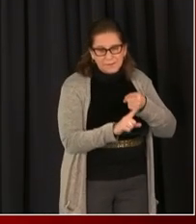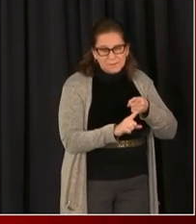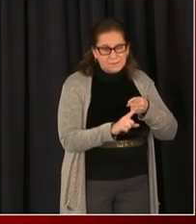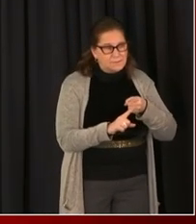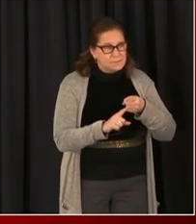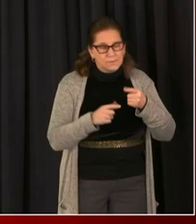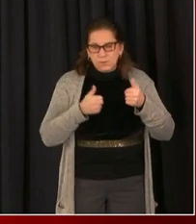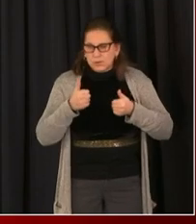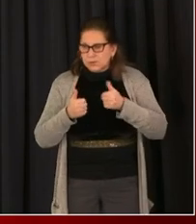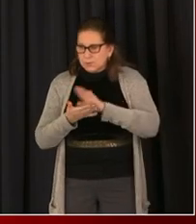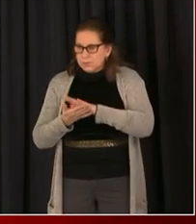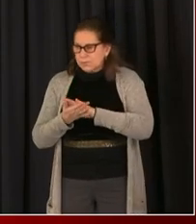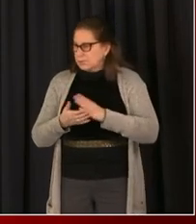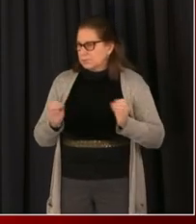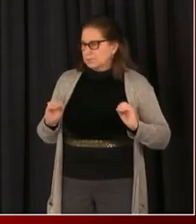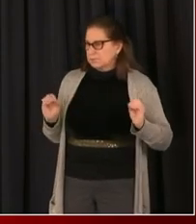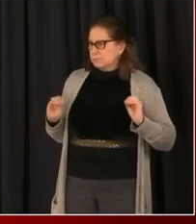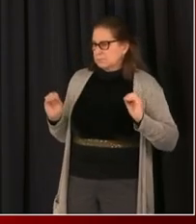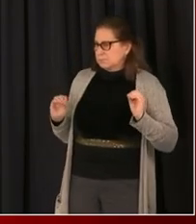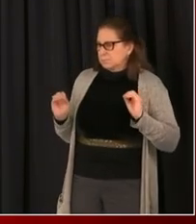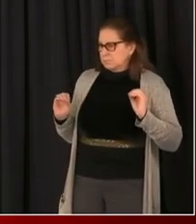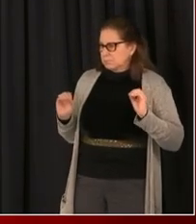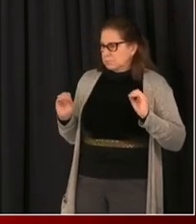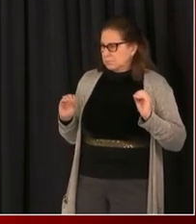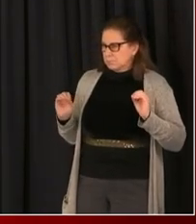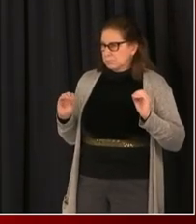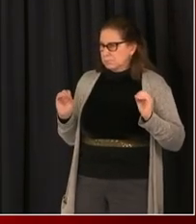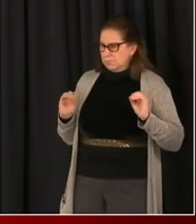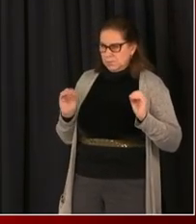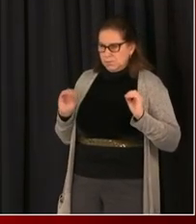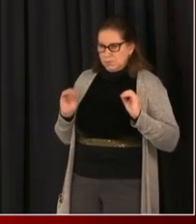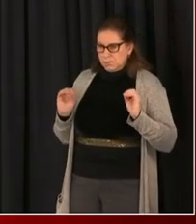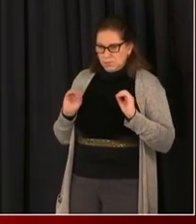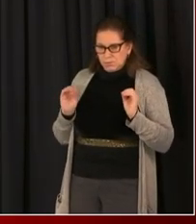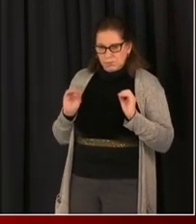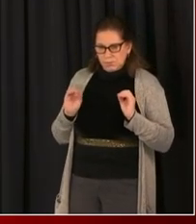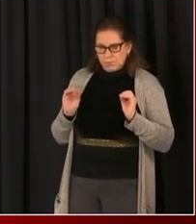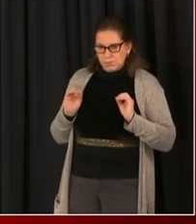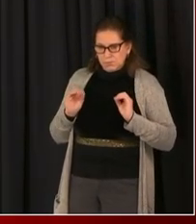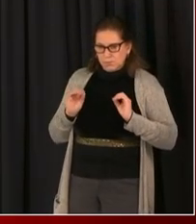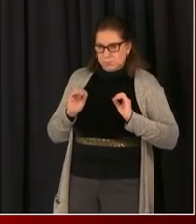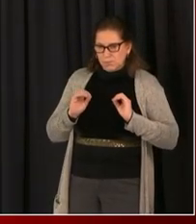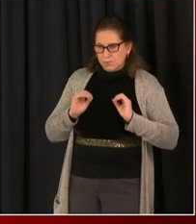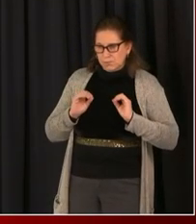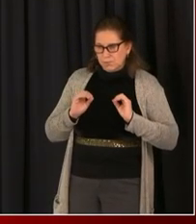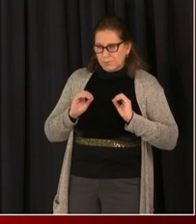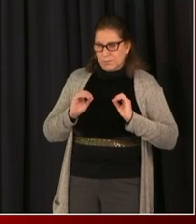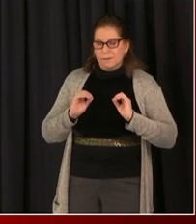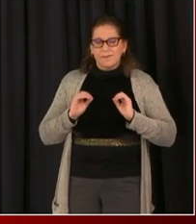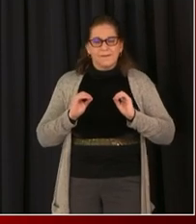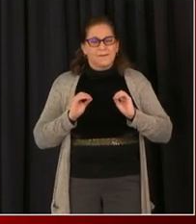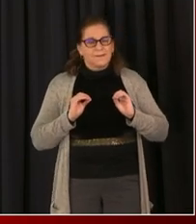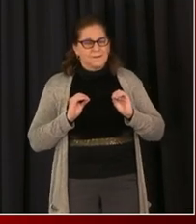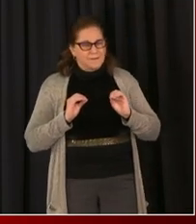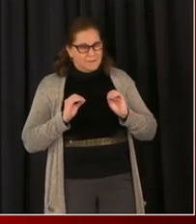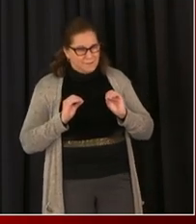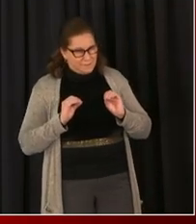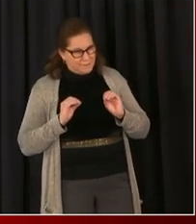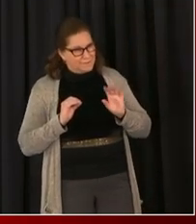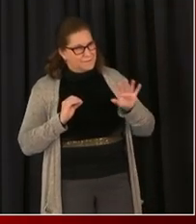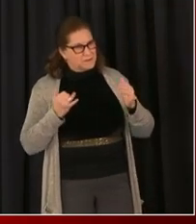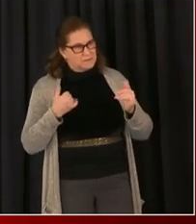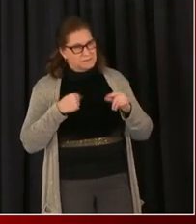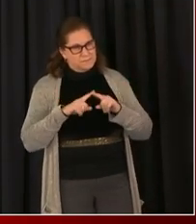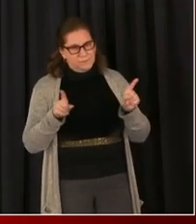district now has a new basketball star. Russell Westbrook just came to the city over the weekend. I'm curious if you have a message to